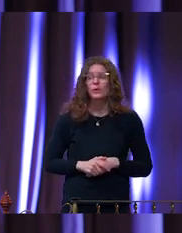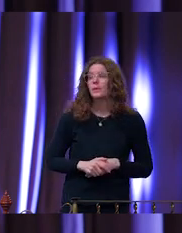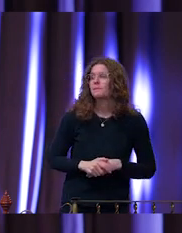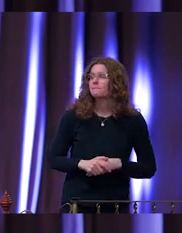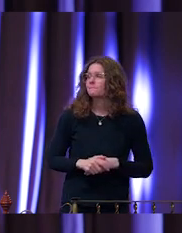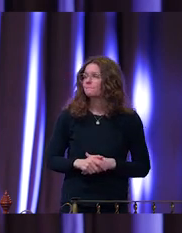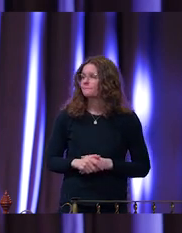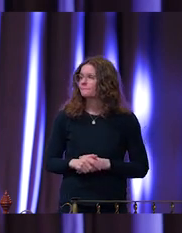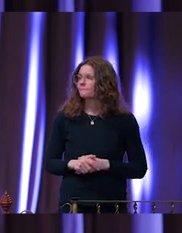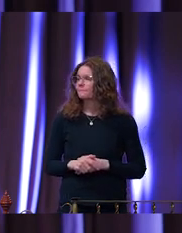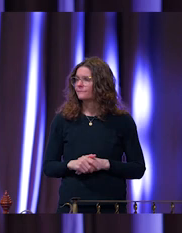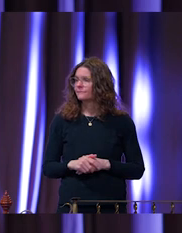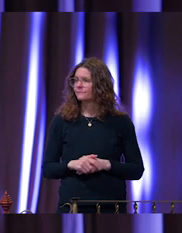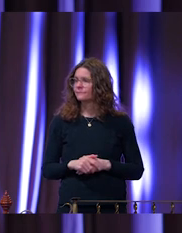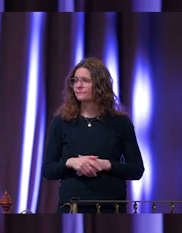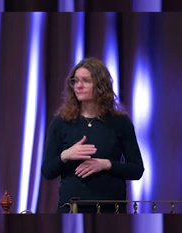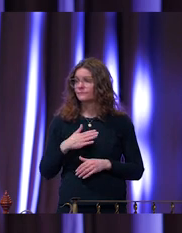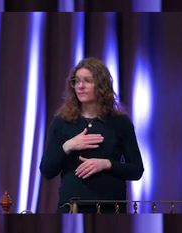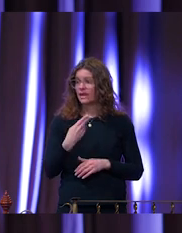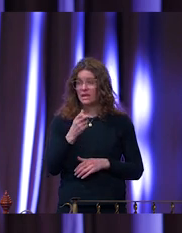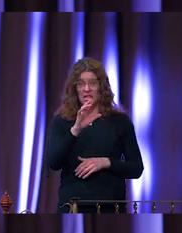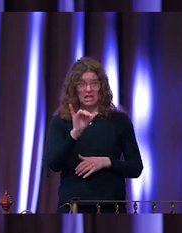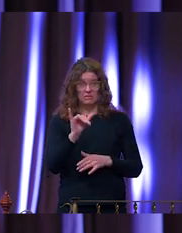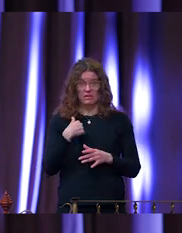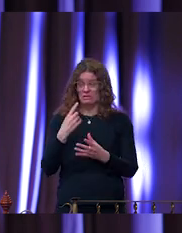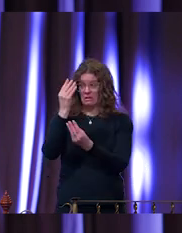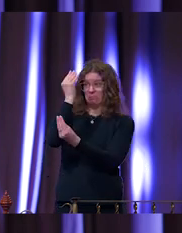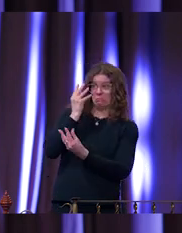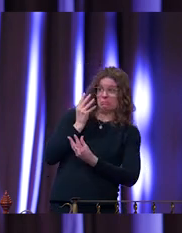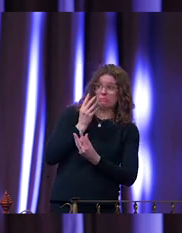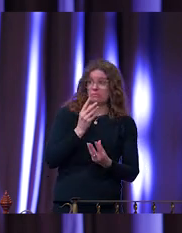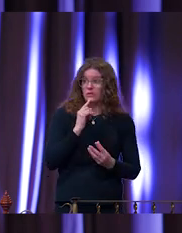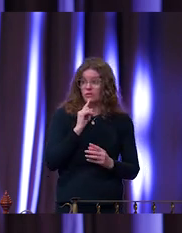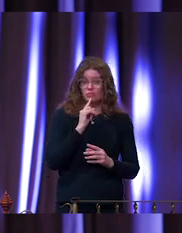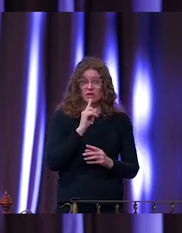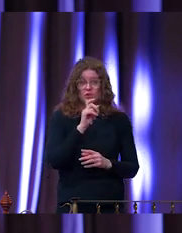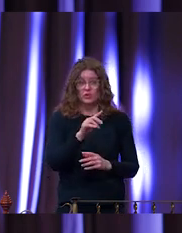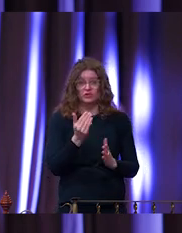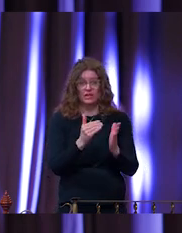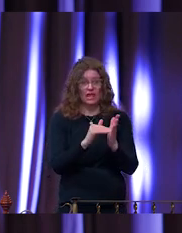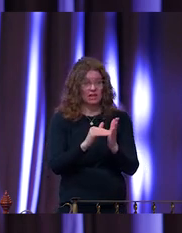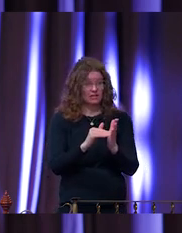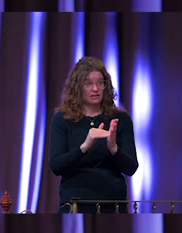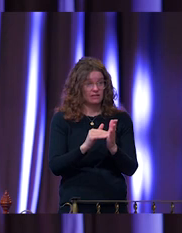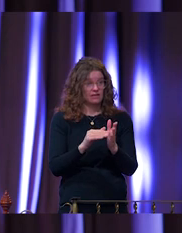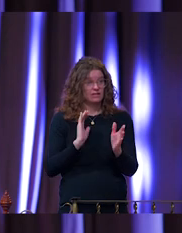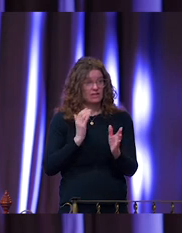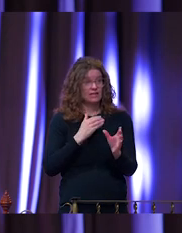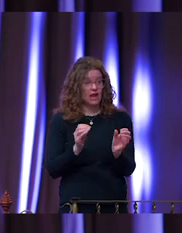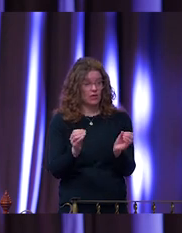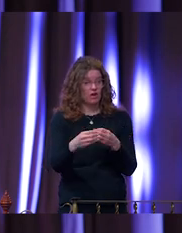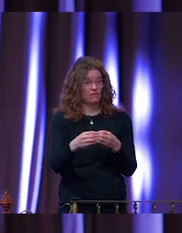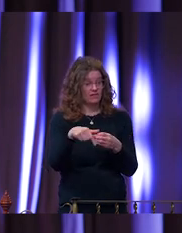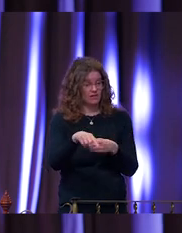I'm hard of hearing, but as I understand it, I can just repeat my question is, does the location of the office, which is in Rogers